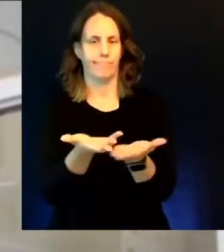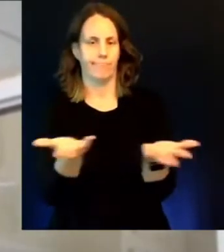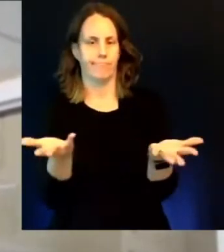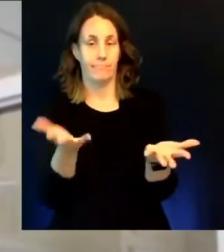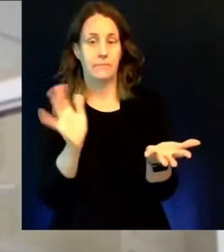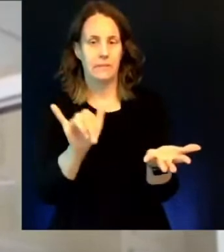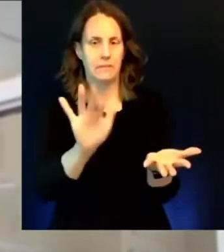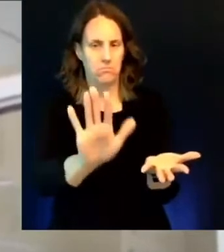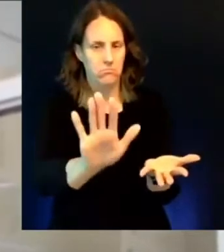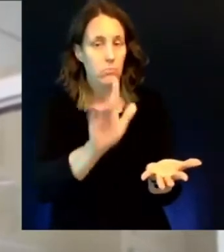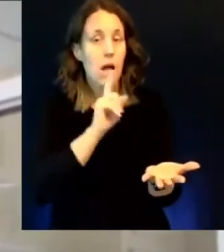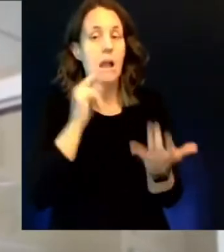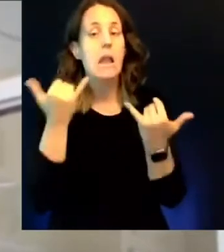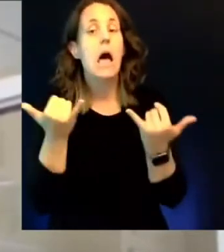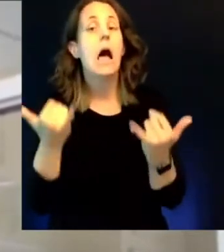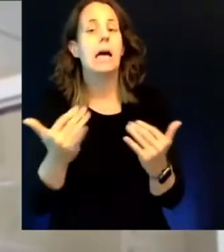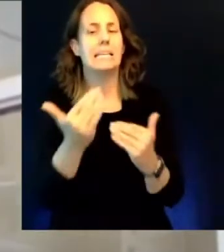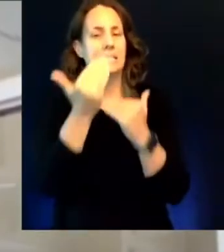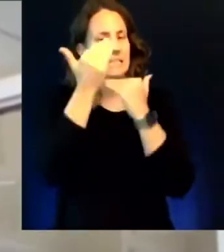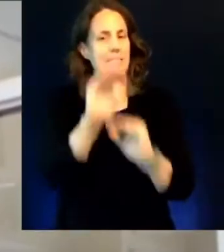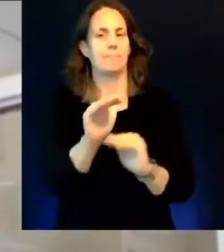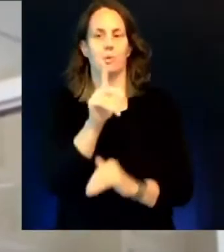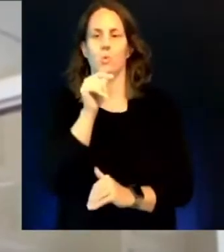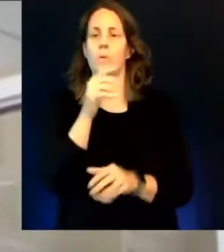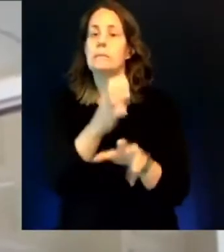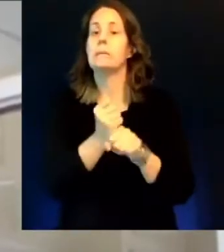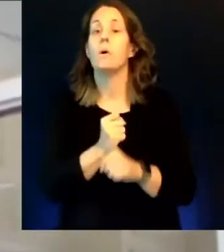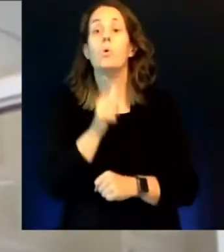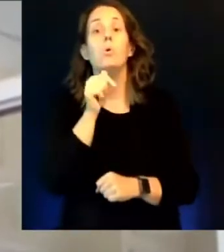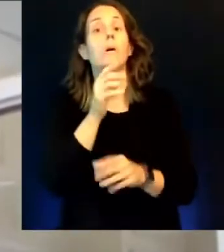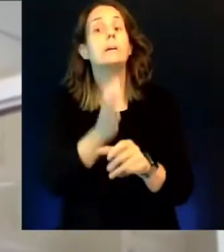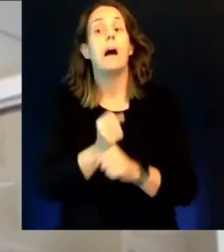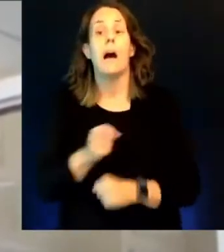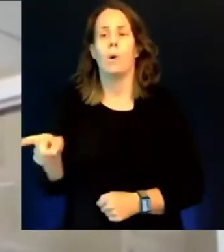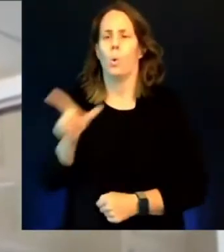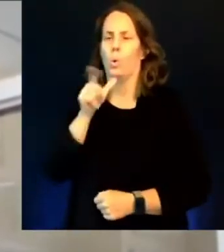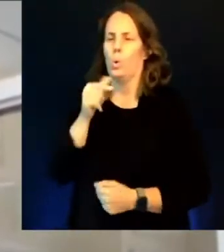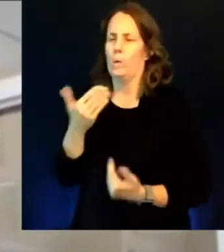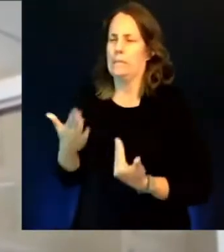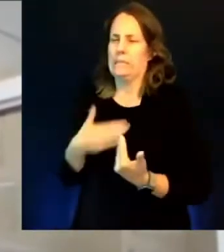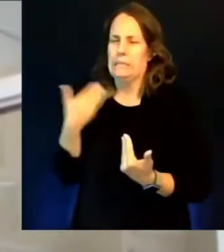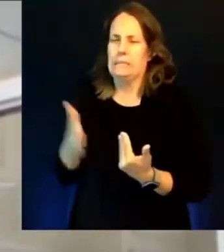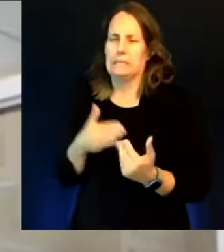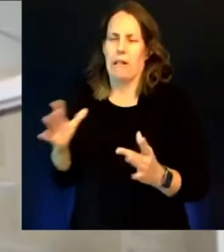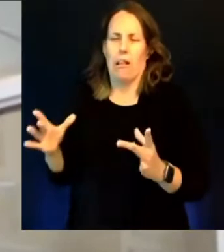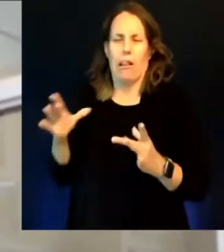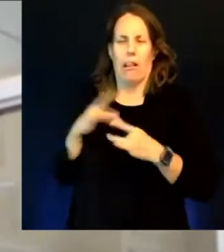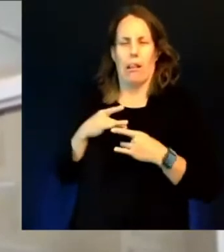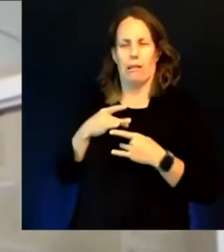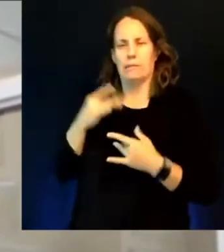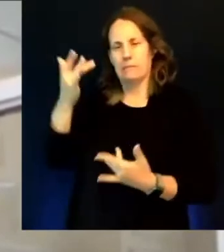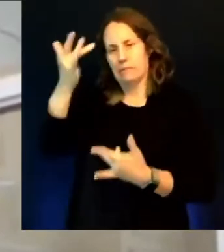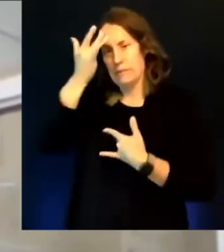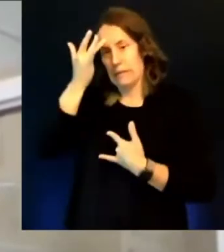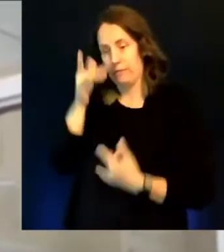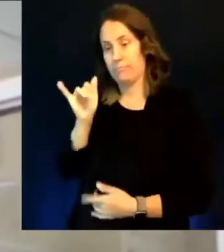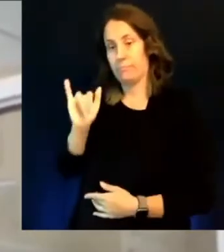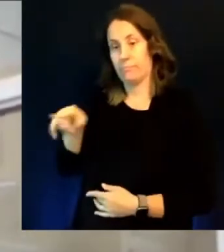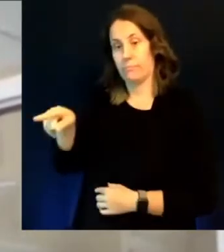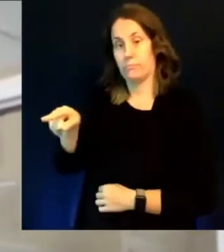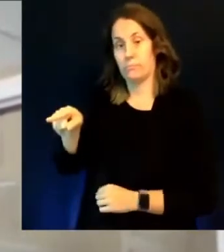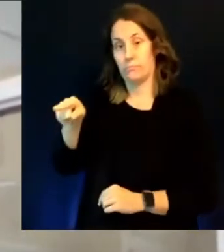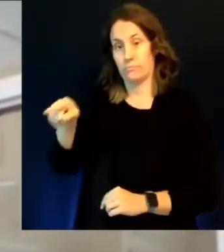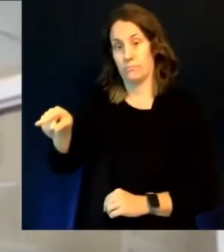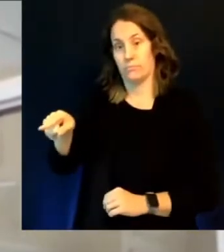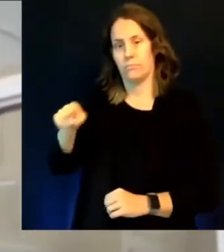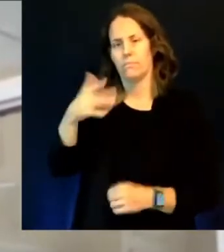is active right now. And what it means is that because we've seen some clinical studies, we have some data